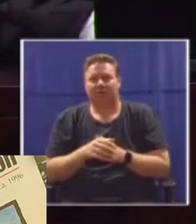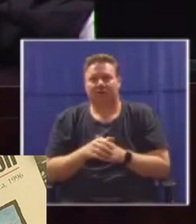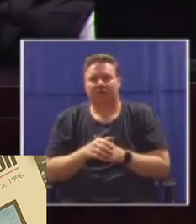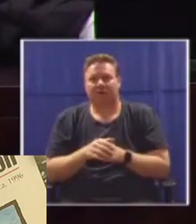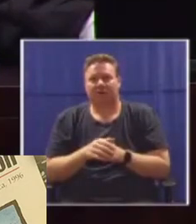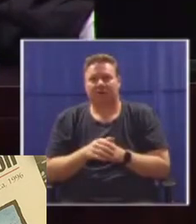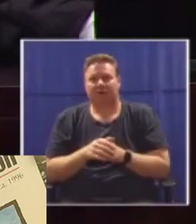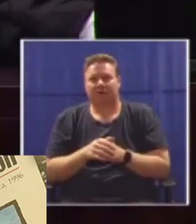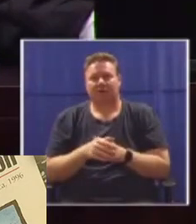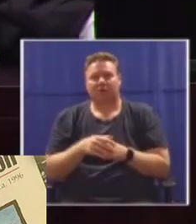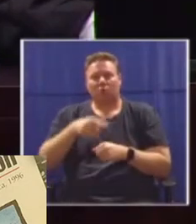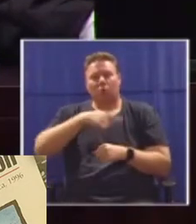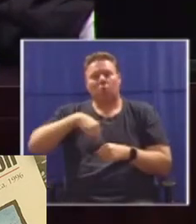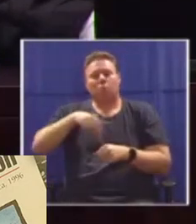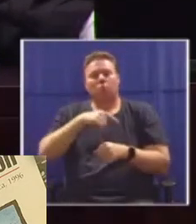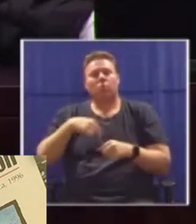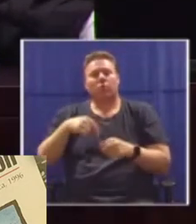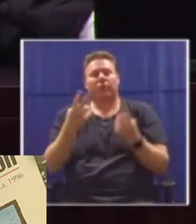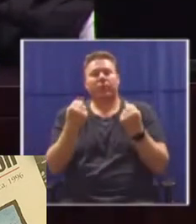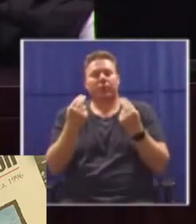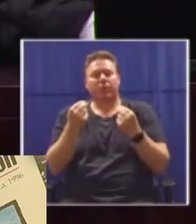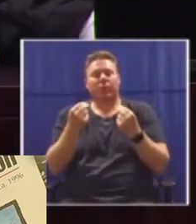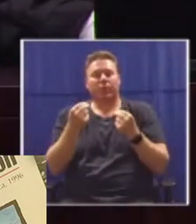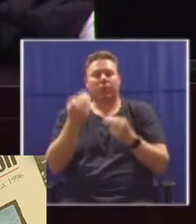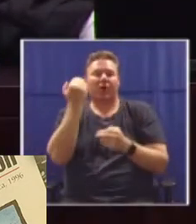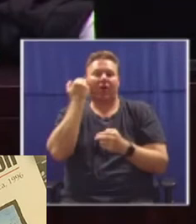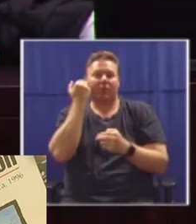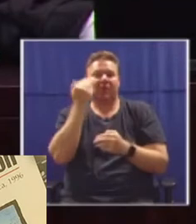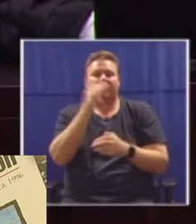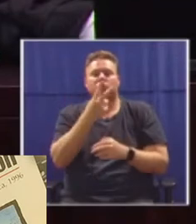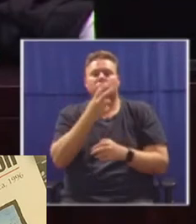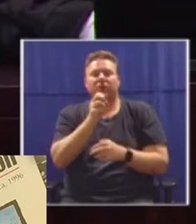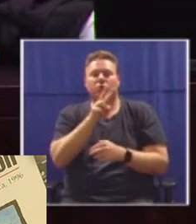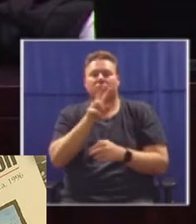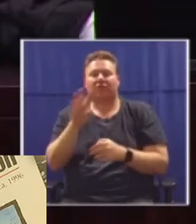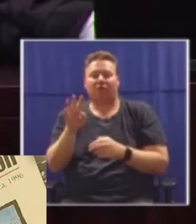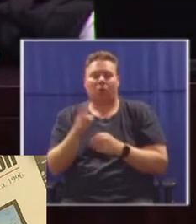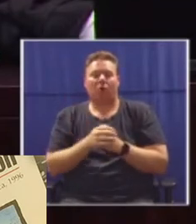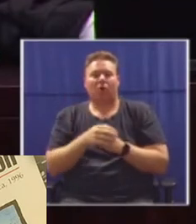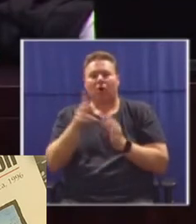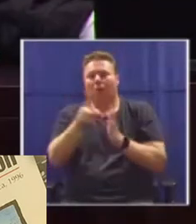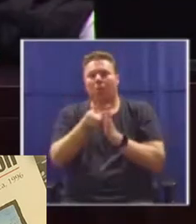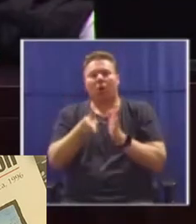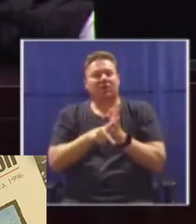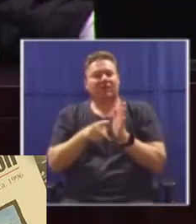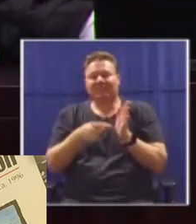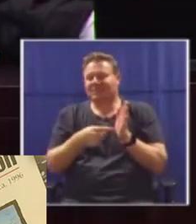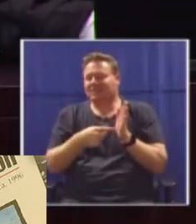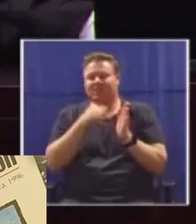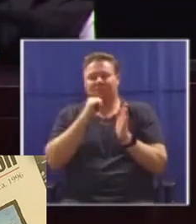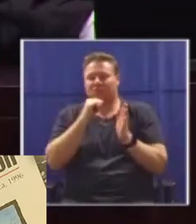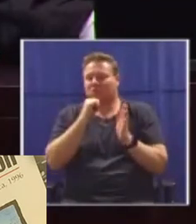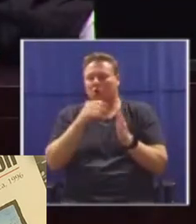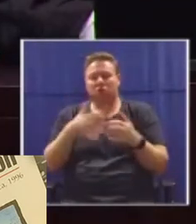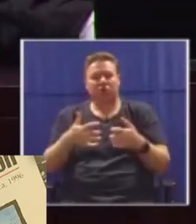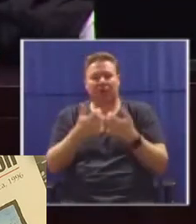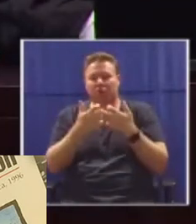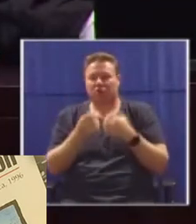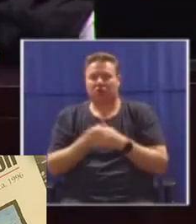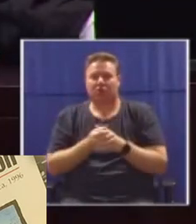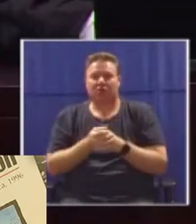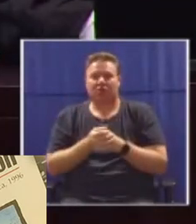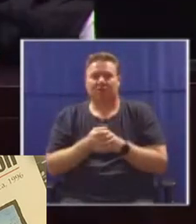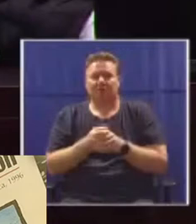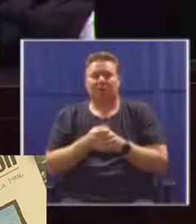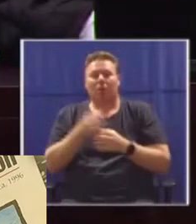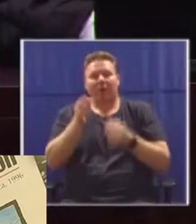John Steyn-Naize, has always held the view that policy is not a challenge, but the political will and the spectacular